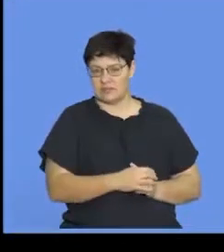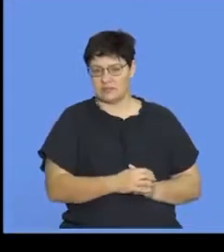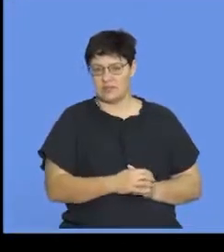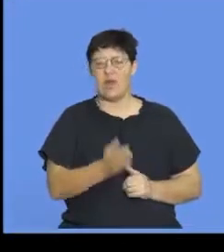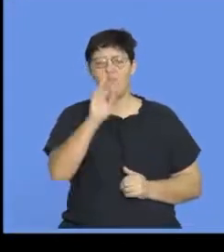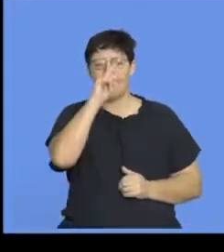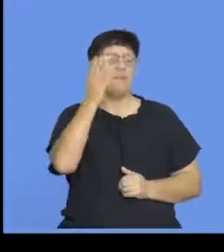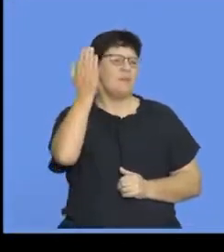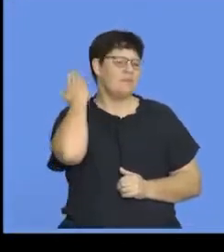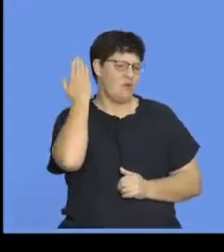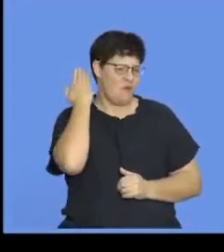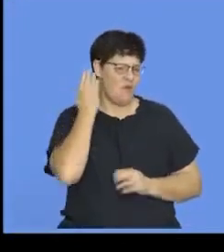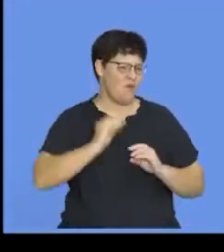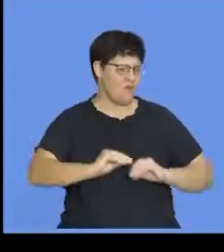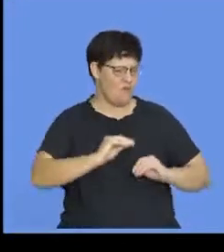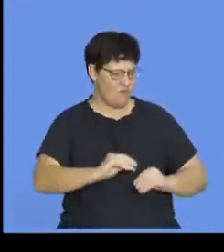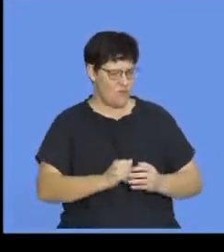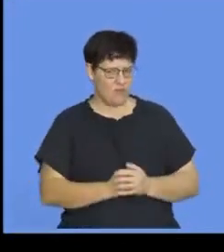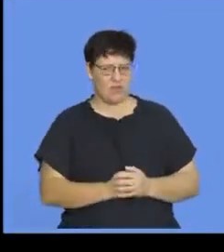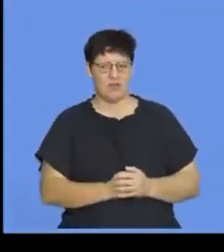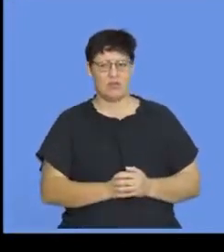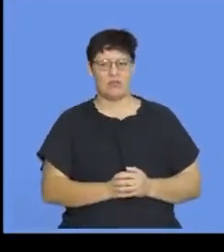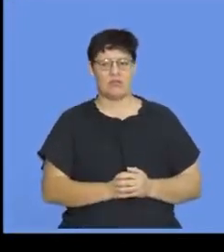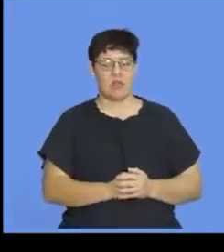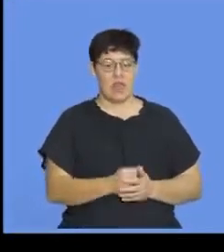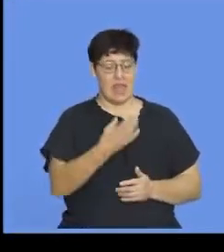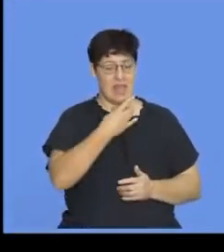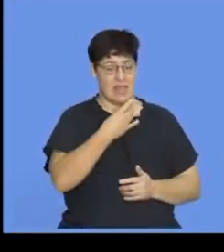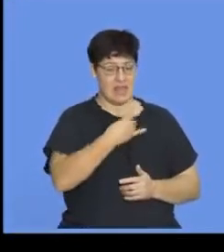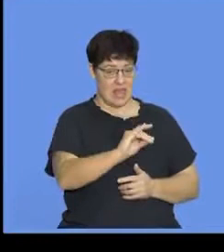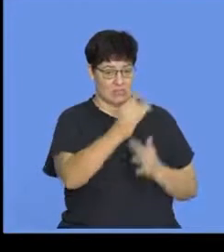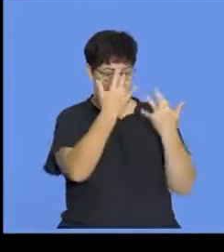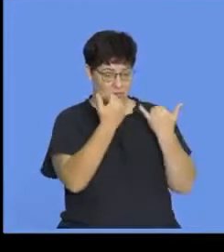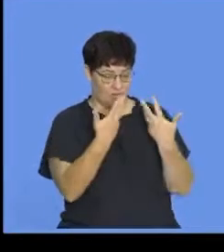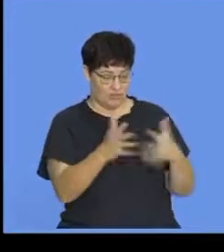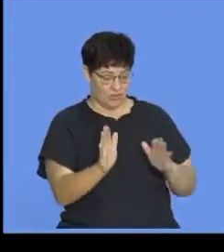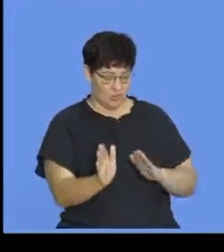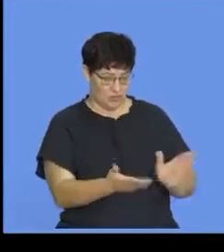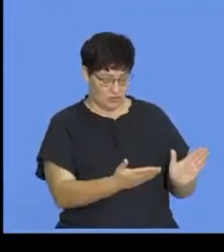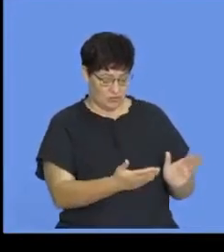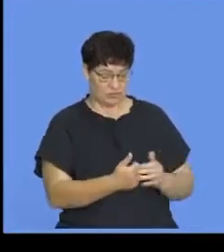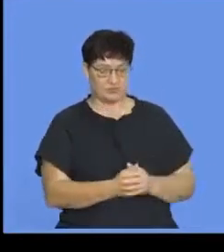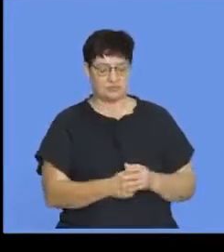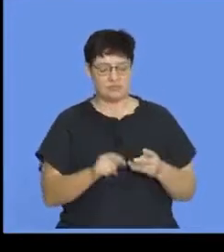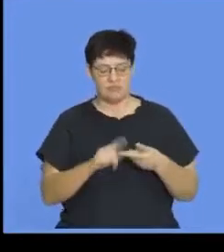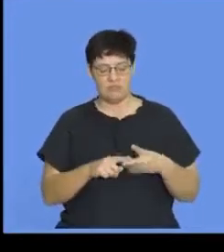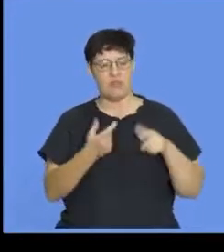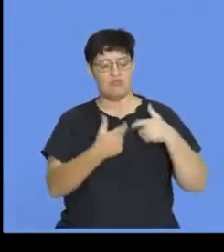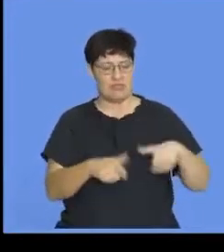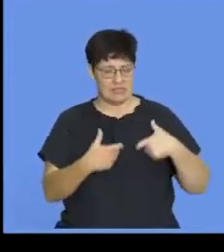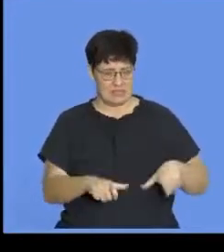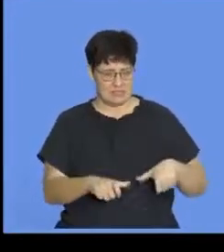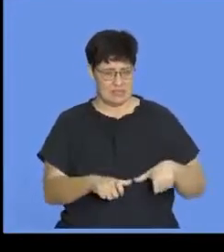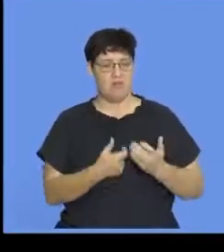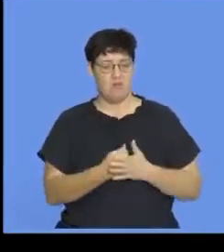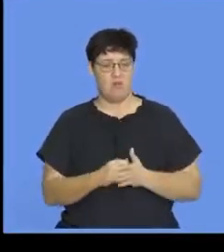recall from our previous lesson, we did the cash budget, right? We sorted out the receipts in terms of the